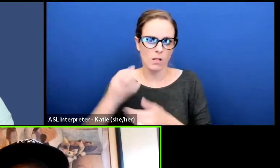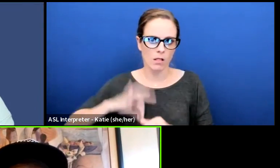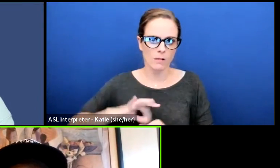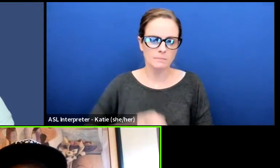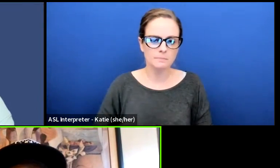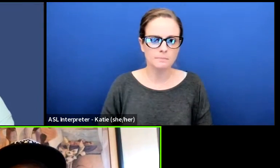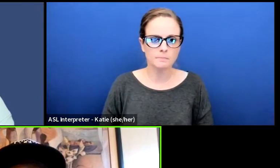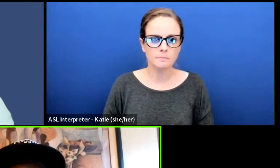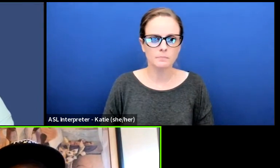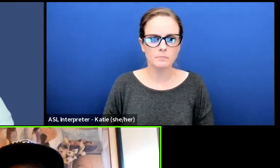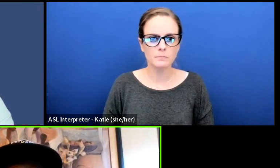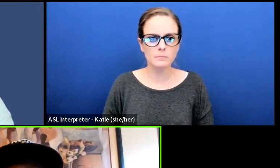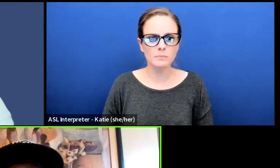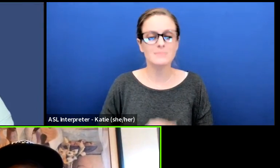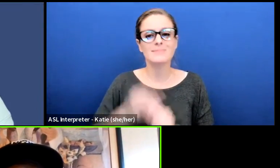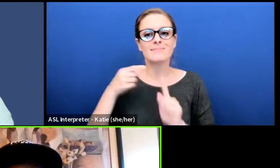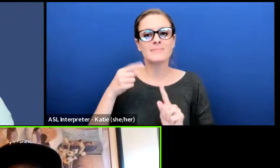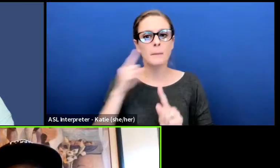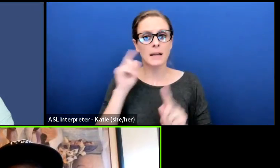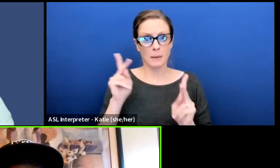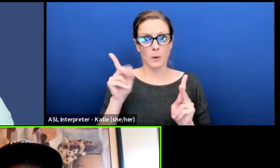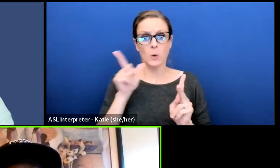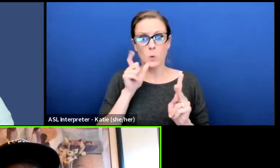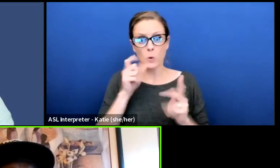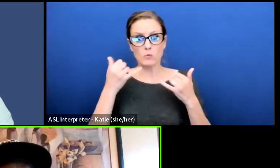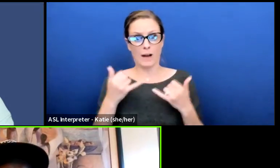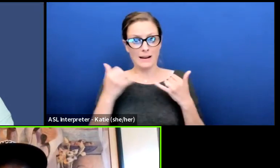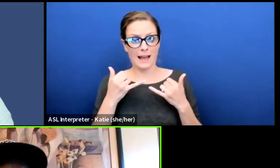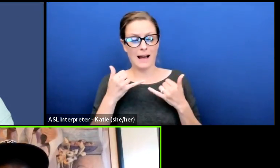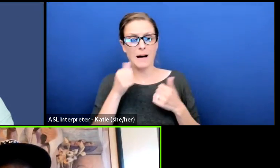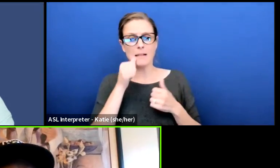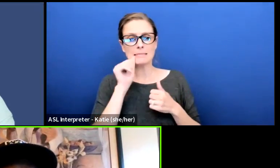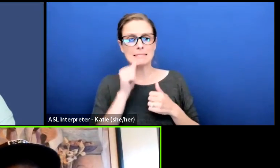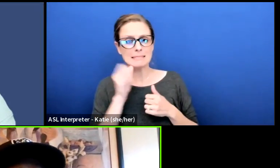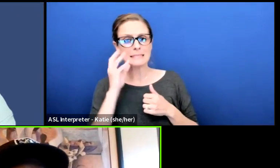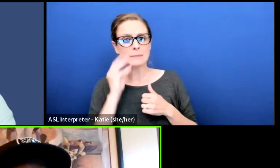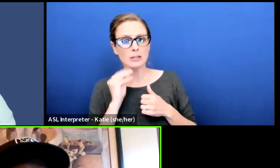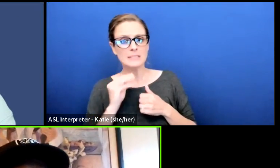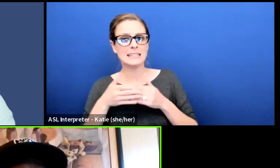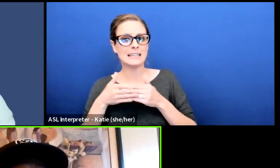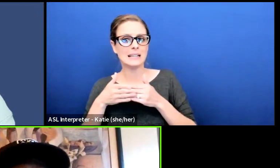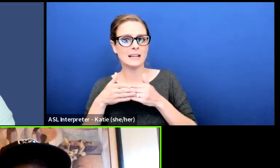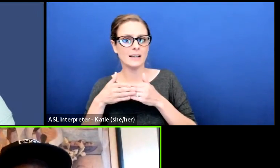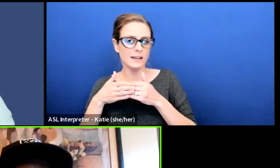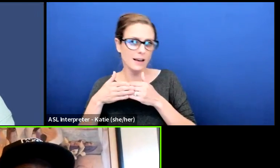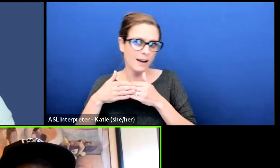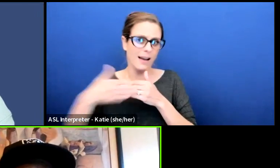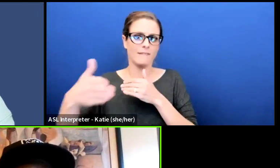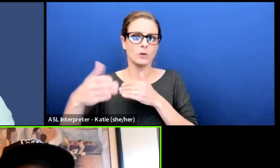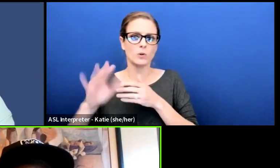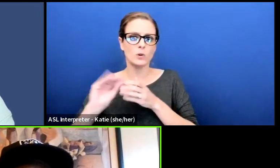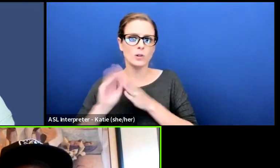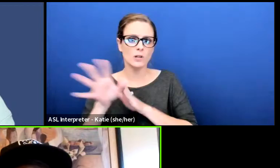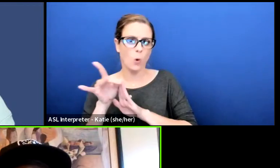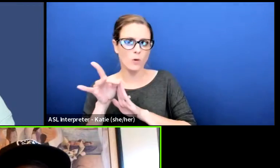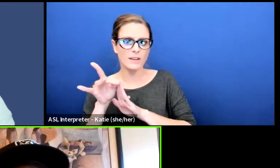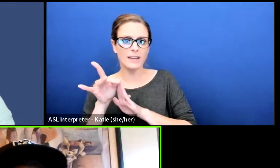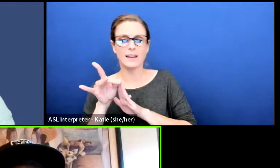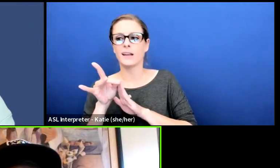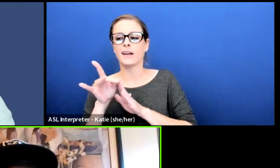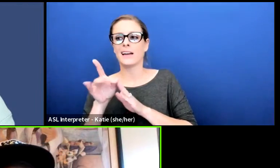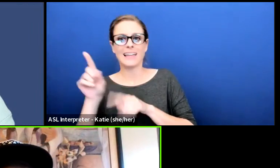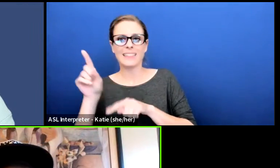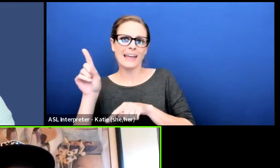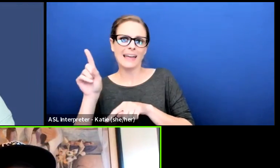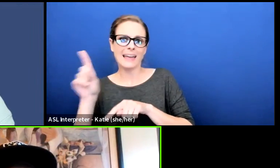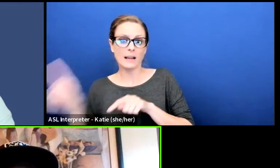may be suffering from them may have difficulty going back to work and or proving that it is COVID related.